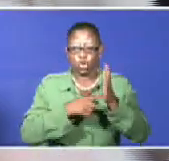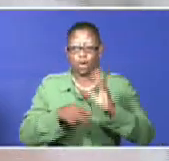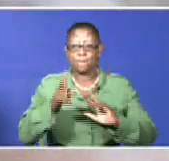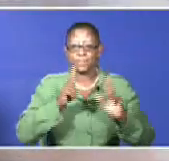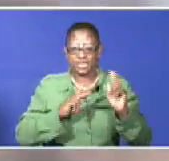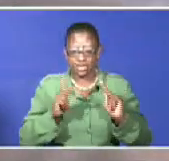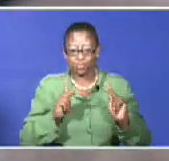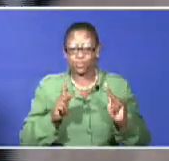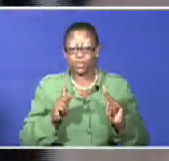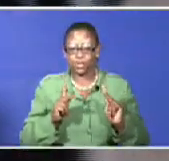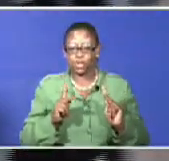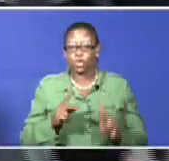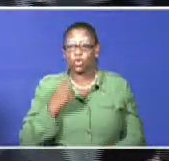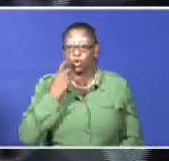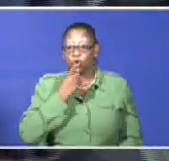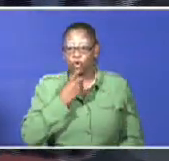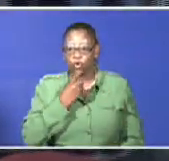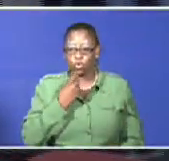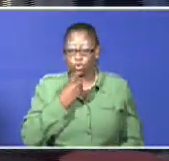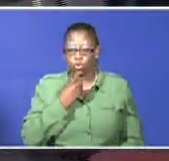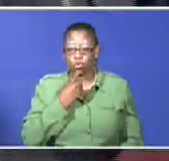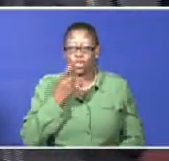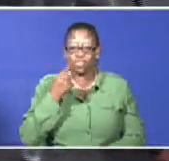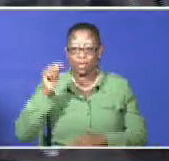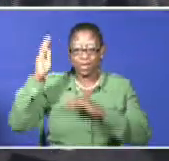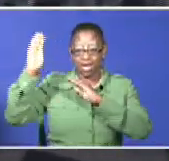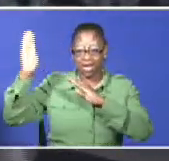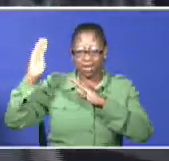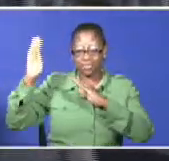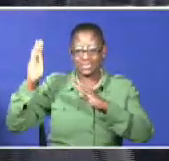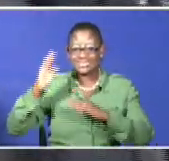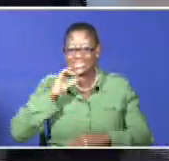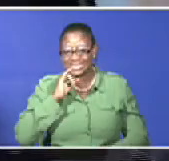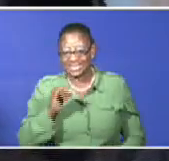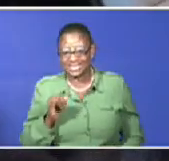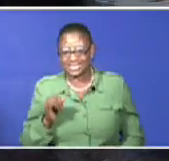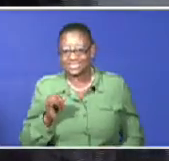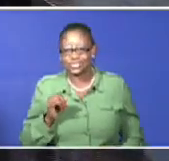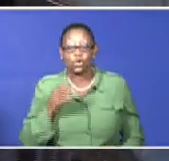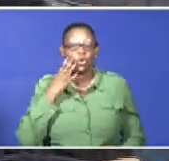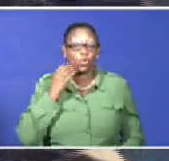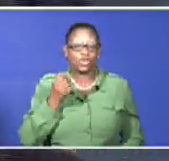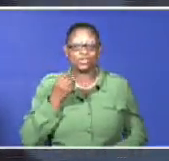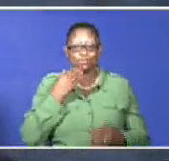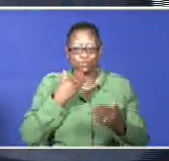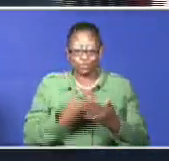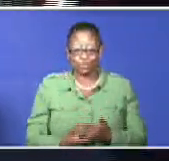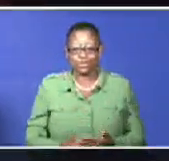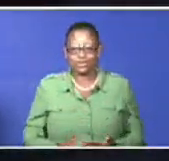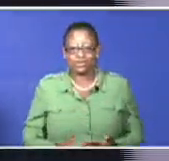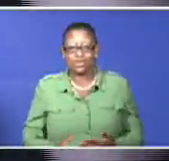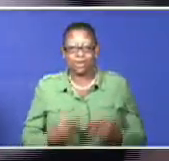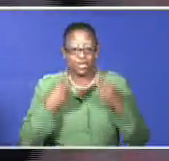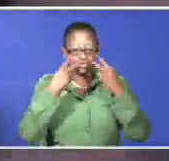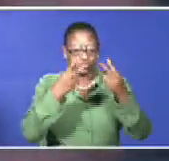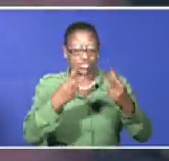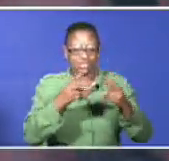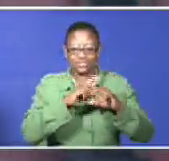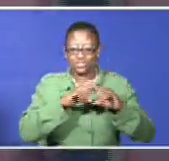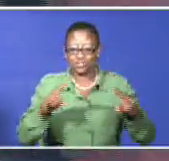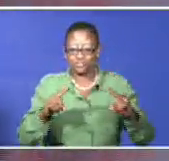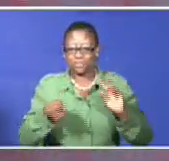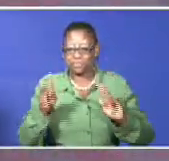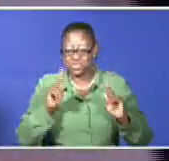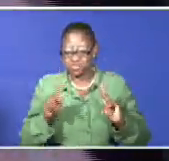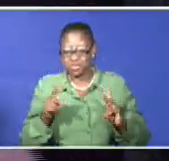to the Canadian tourism market through its flyaway campaign video was accomplished at a launch ceremony for dozens of local media and